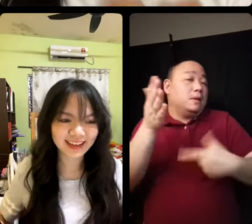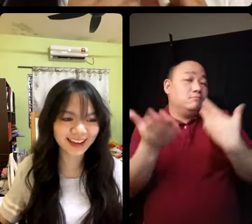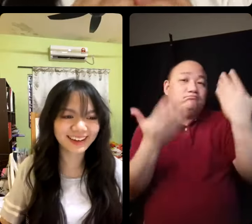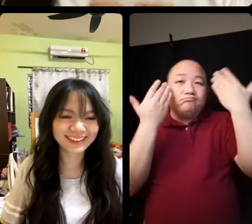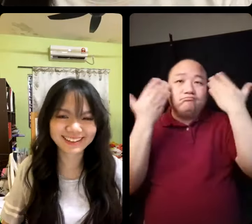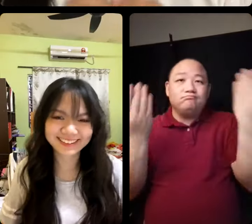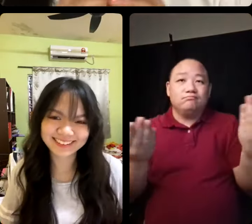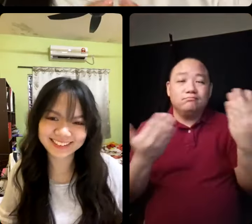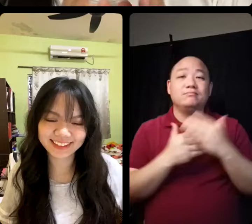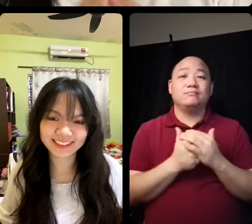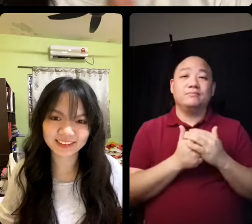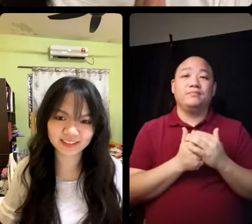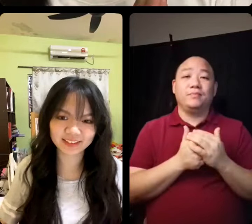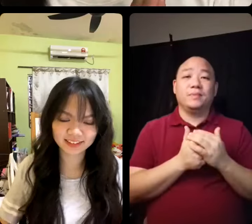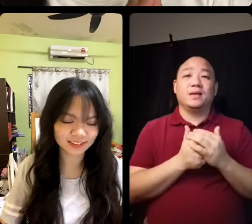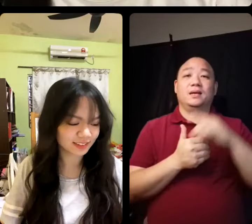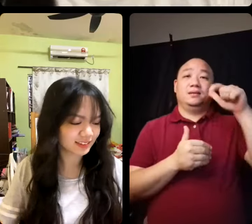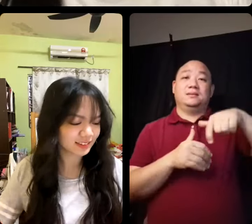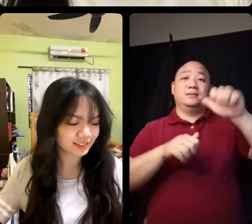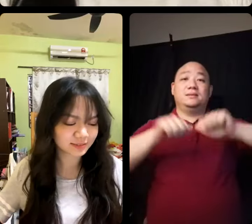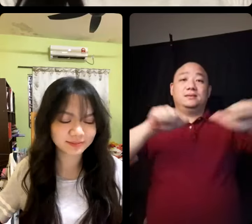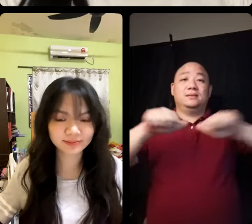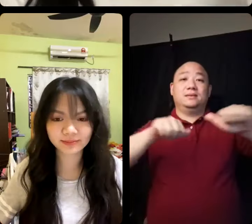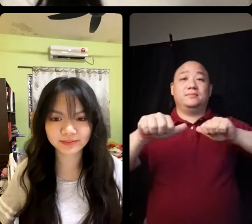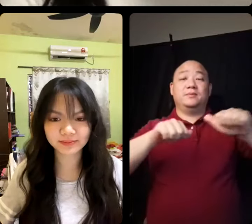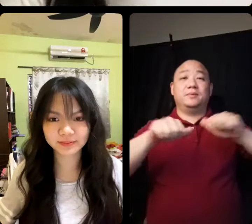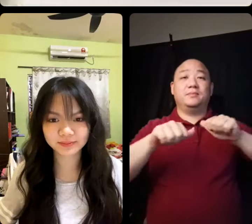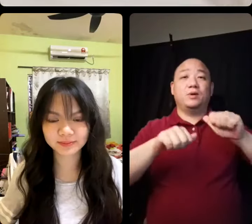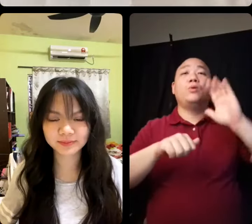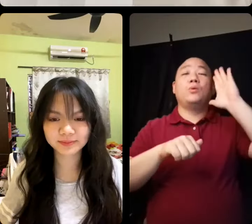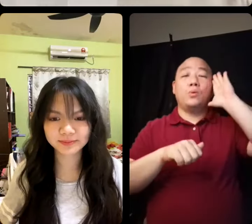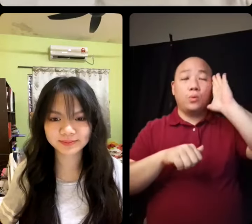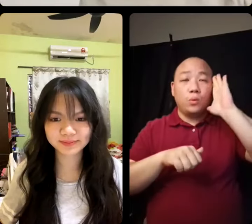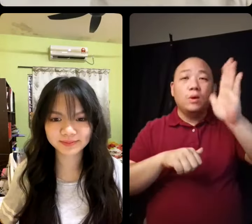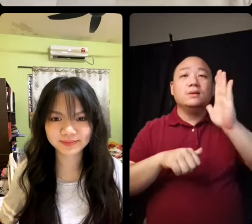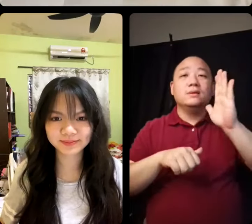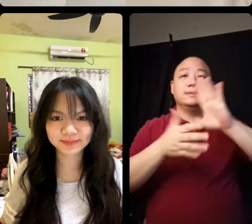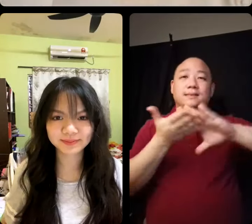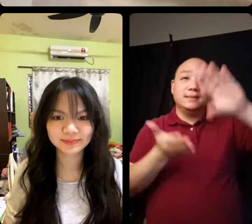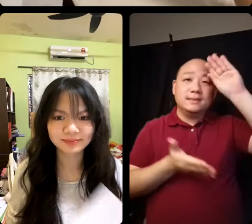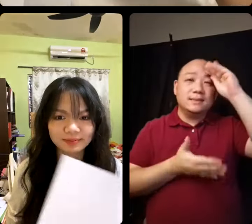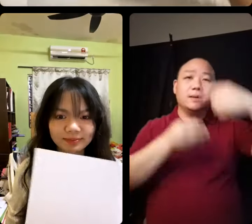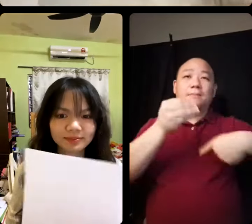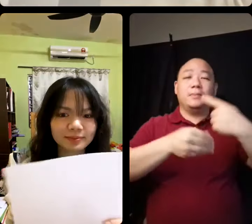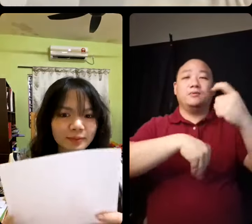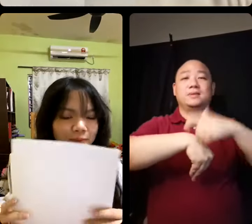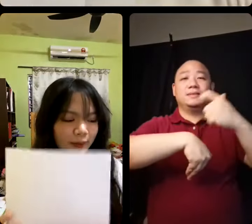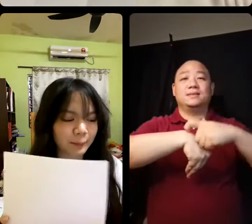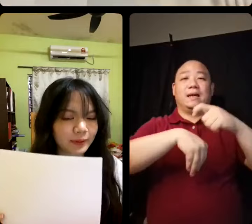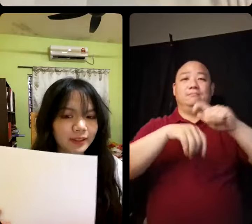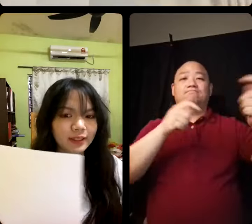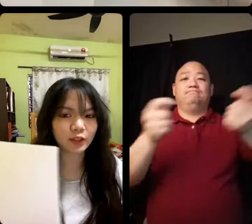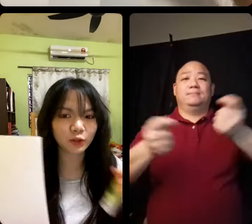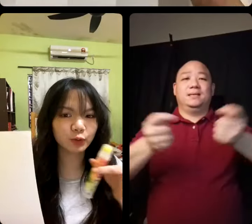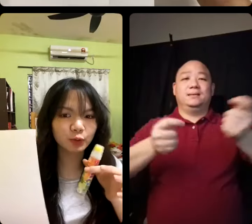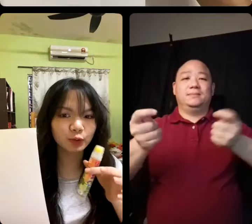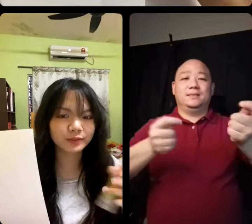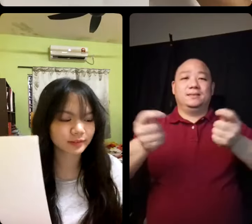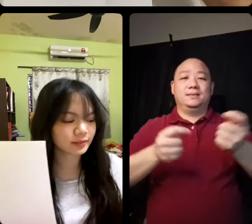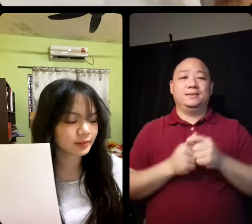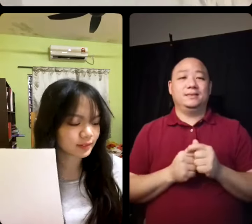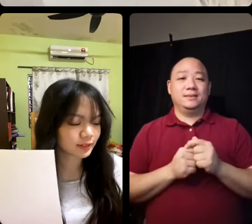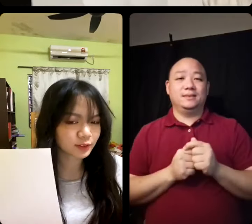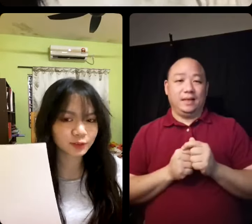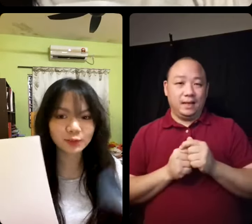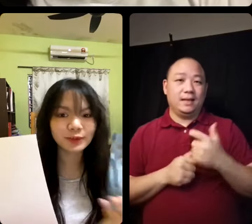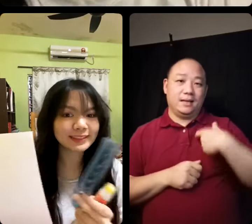where does our time go. So yeah, I hope all of you have ready a paper, a glue, and also a ruler.